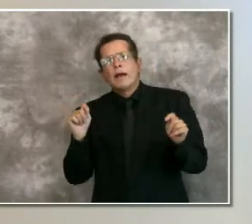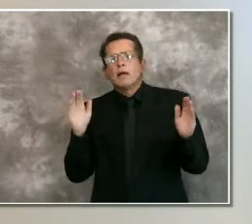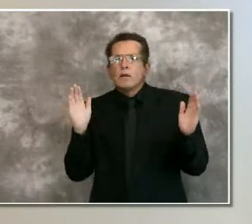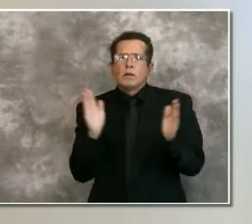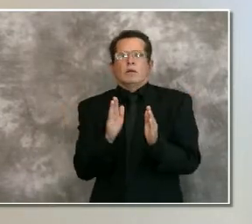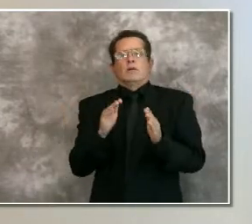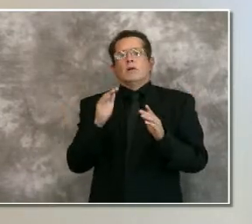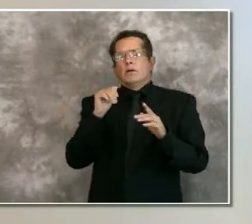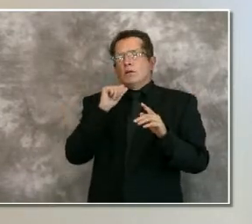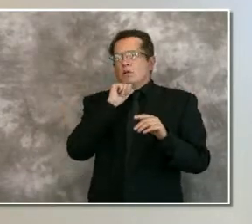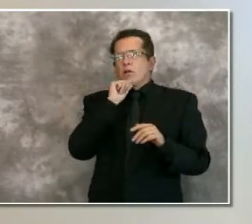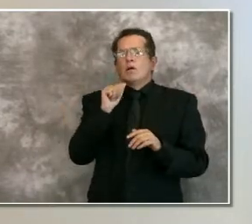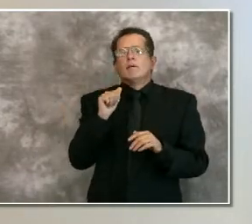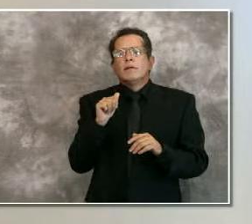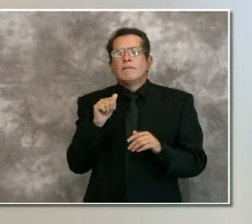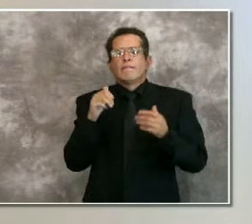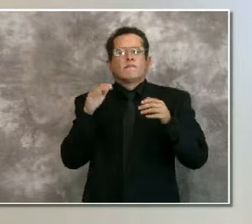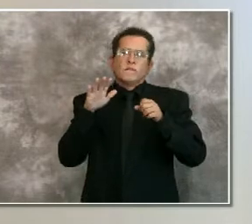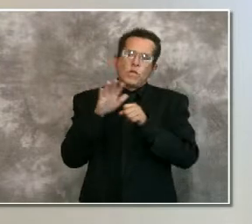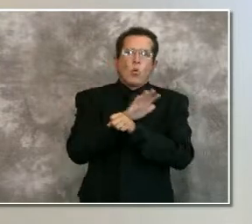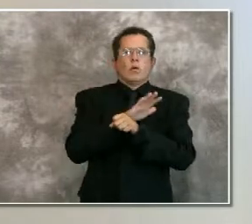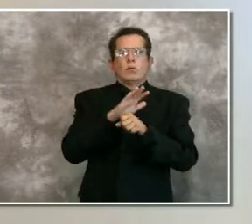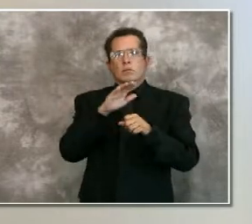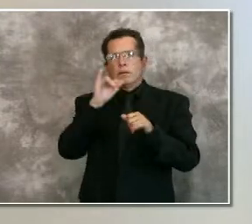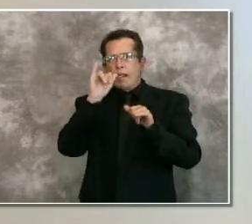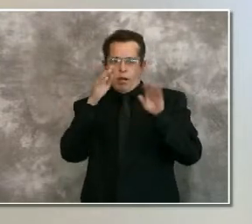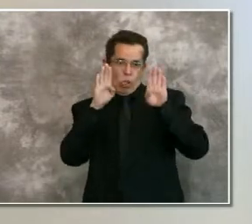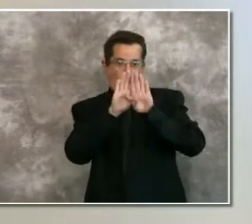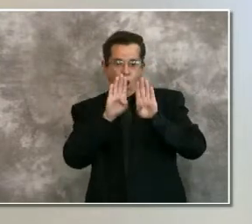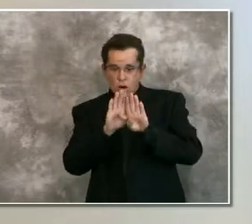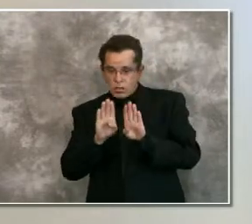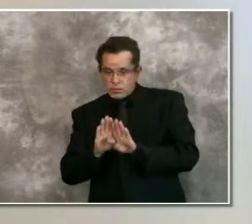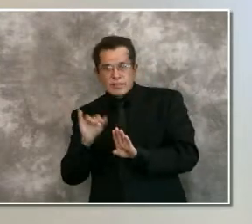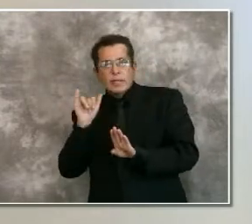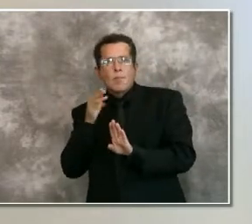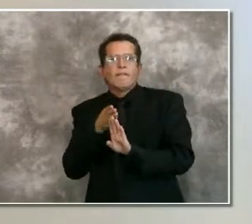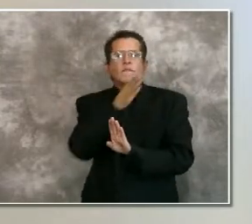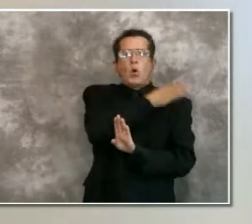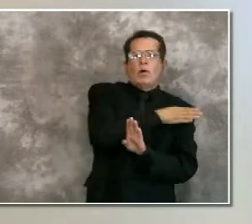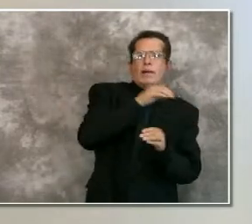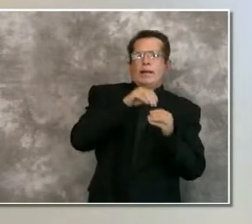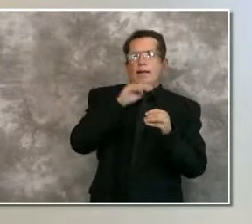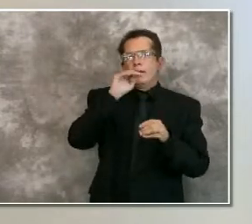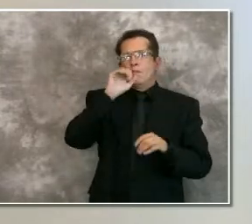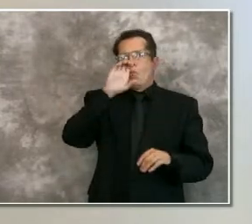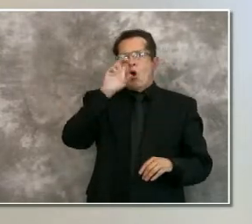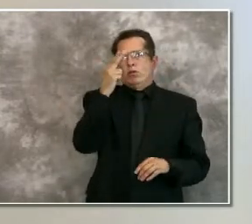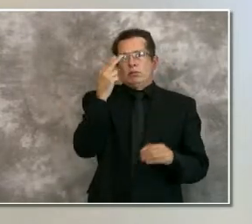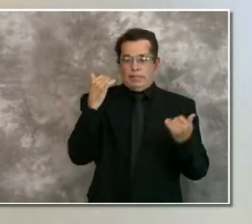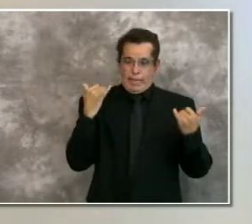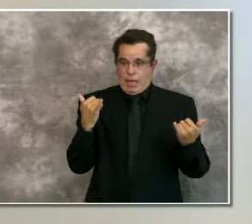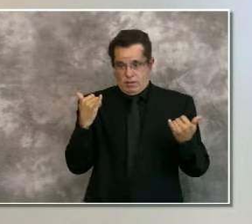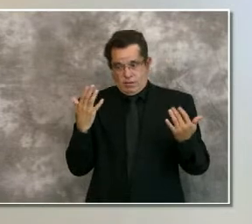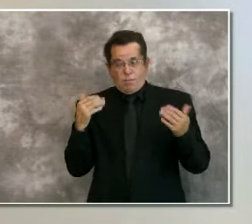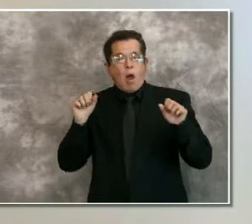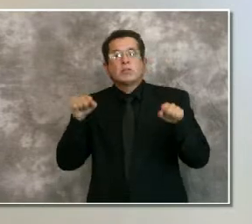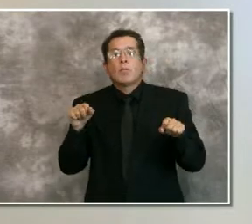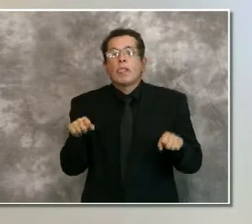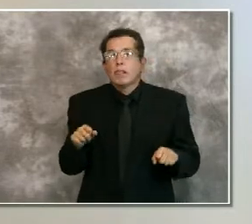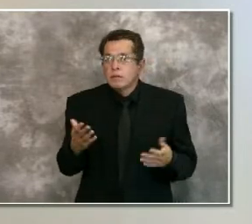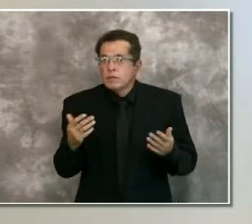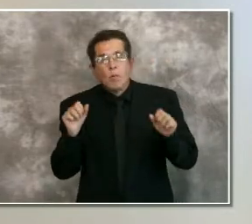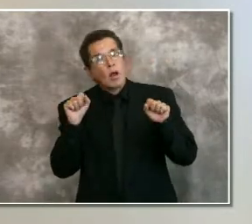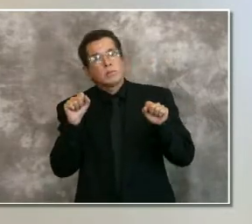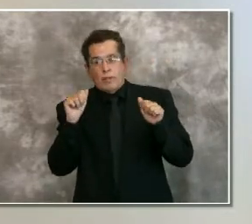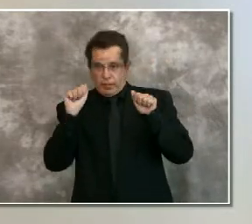can avoid full lockdowns or going back to where we were in March. While that is certainly a possibility, that would